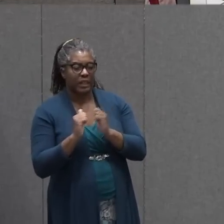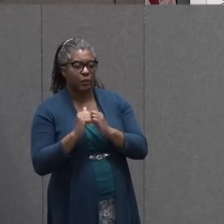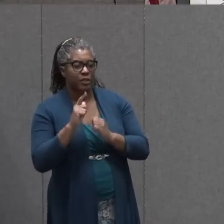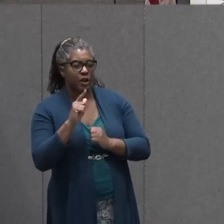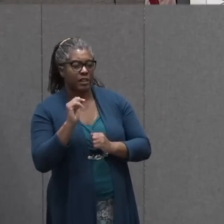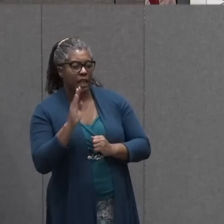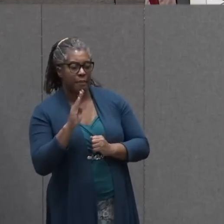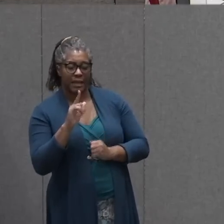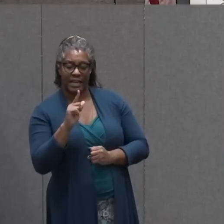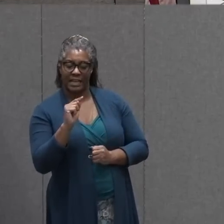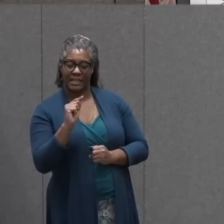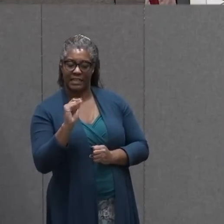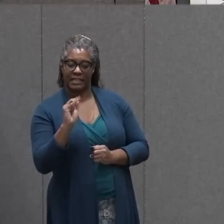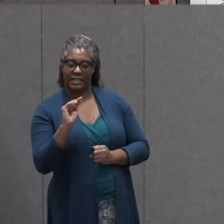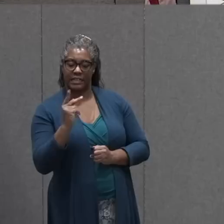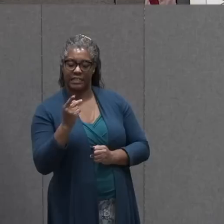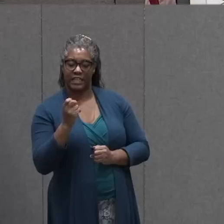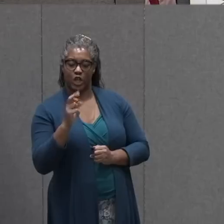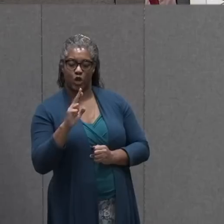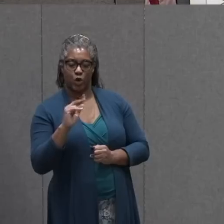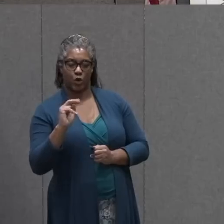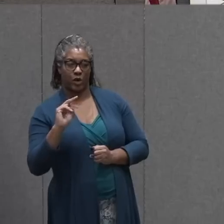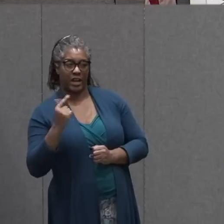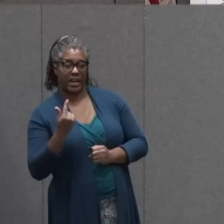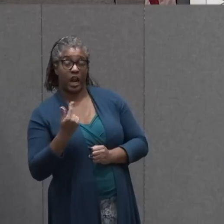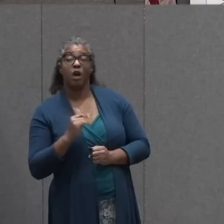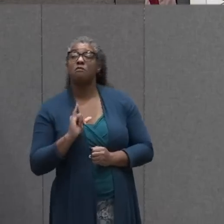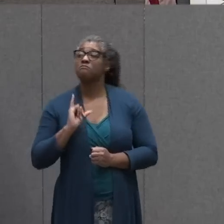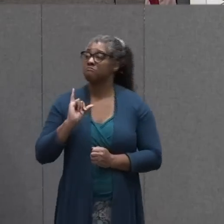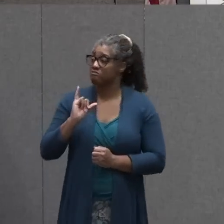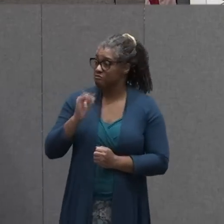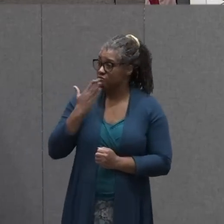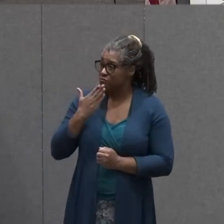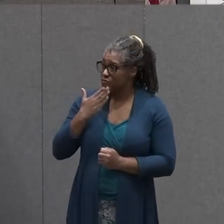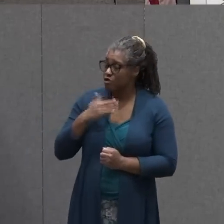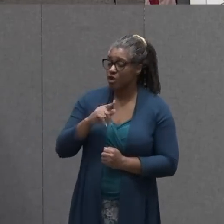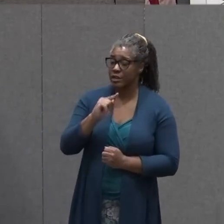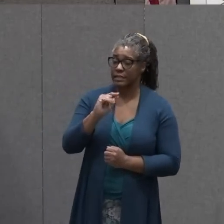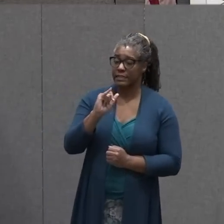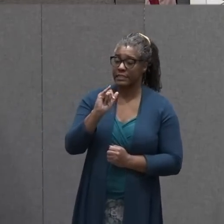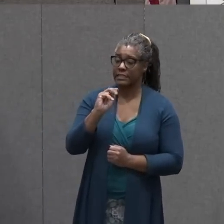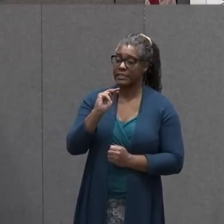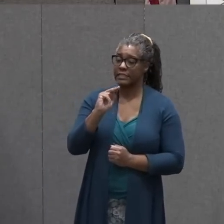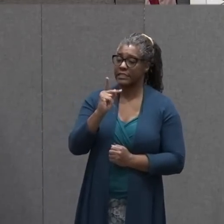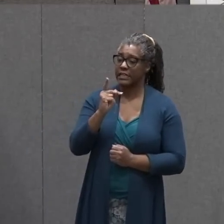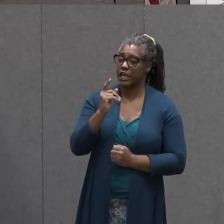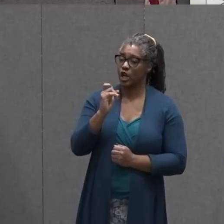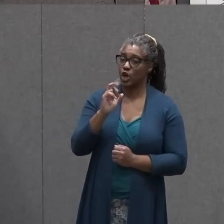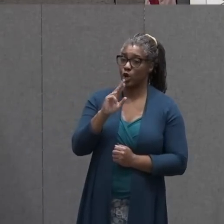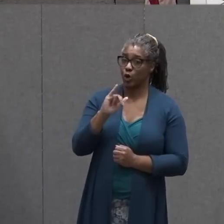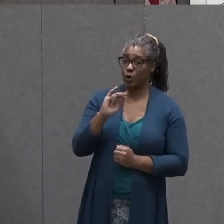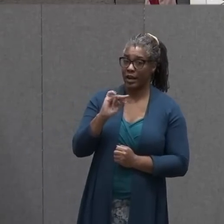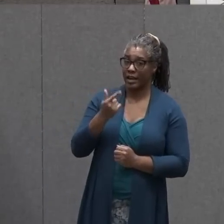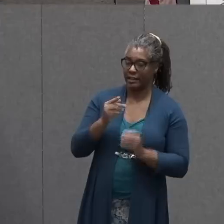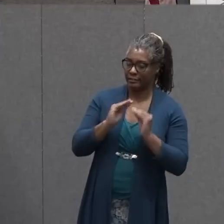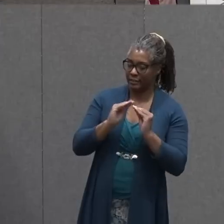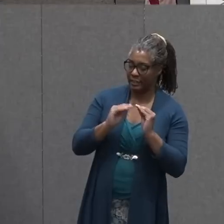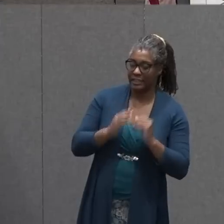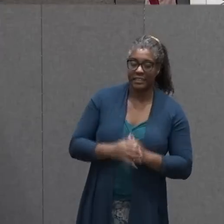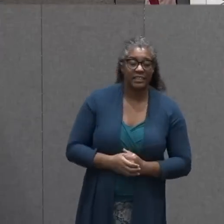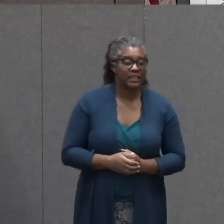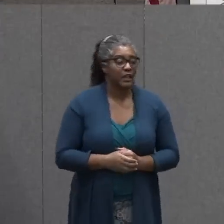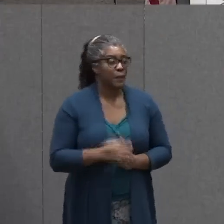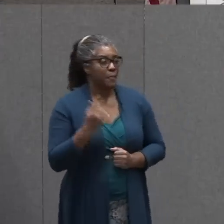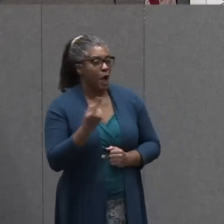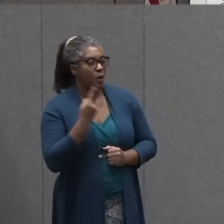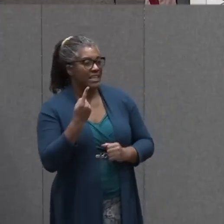Tinkering. And then I don't have room, so I'm going to write it right underneath it. He's always fixing things, making things. So